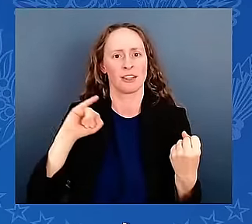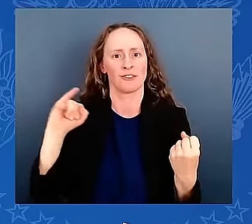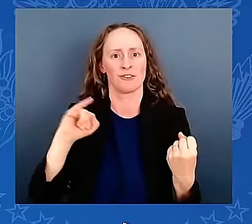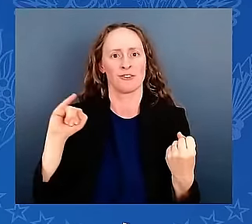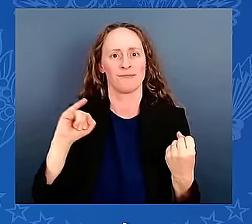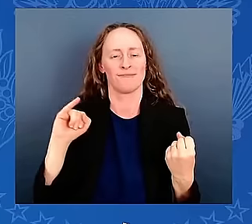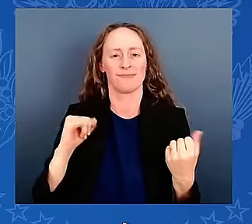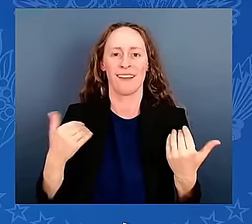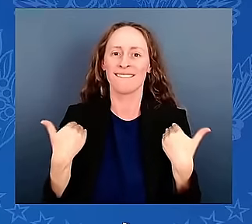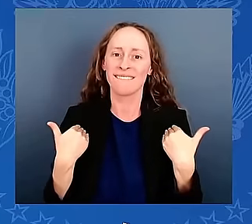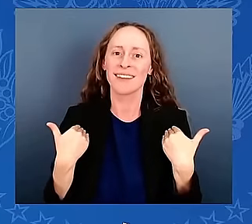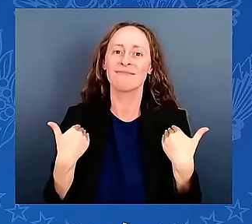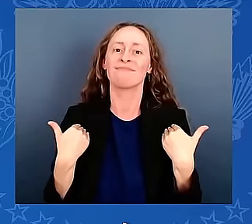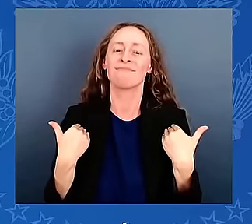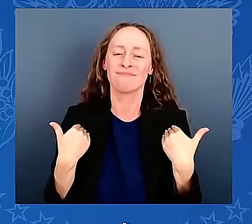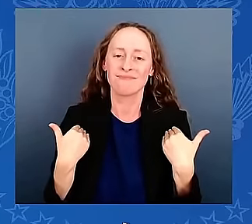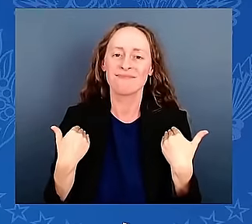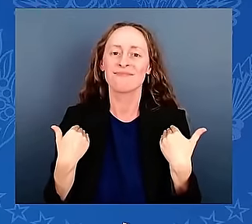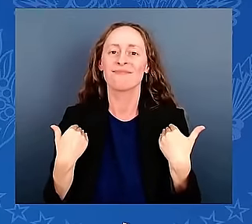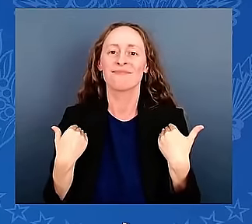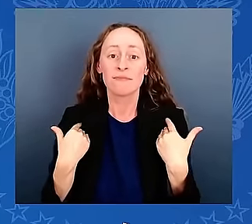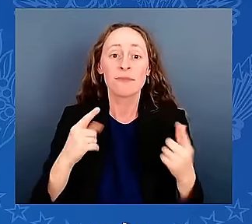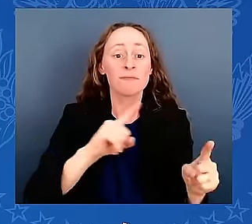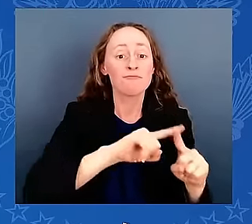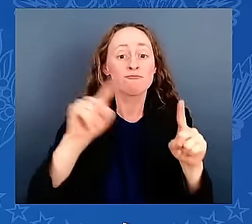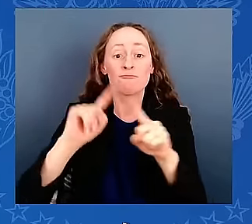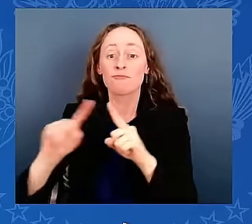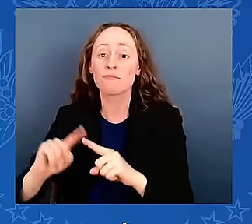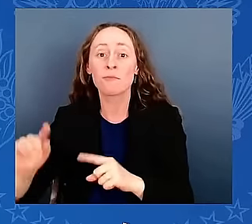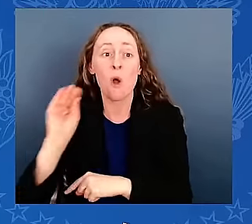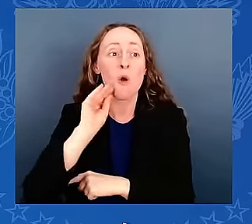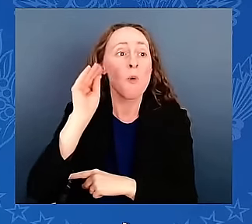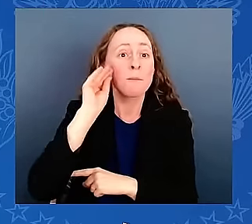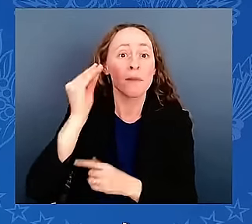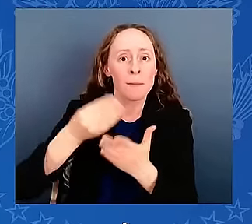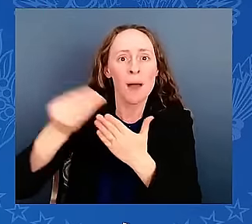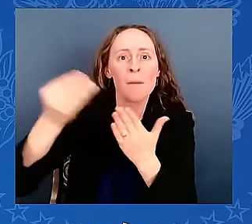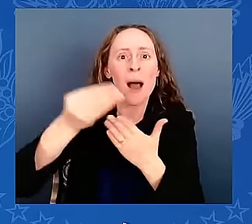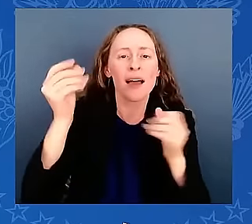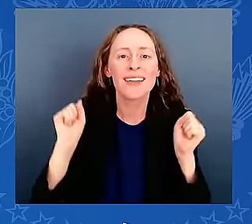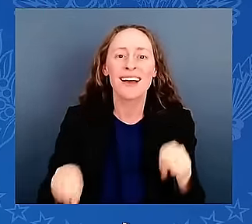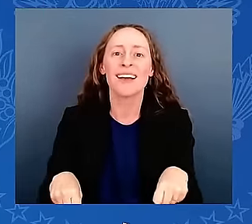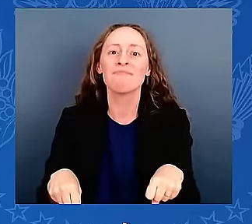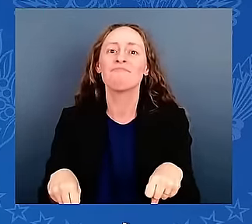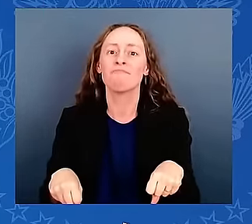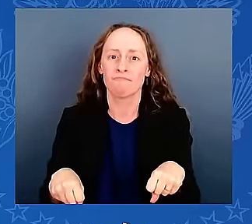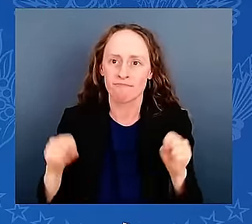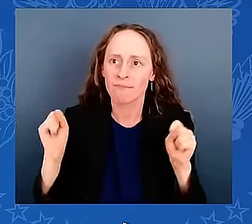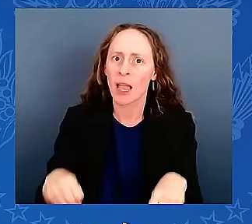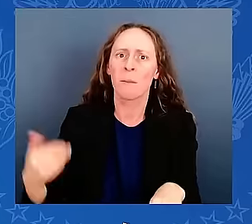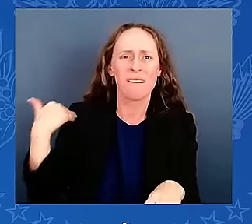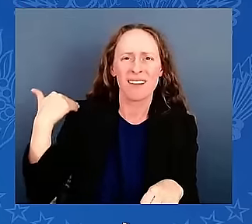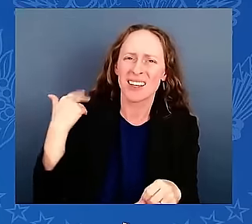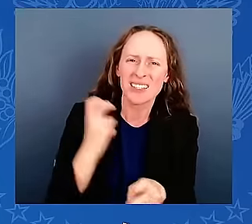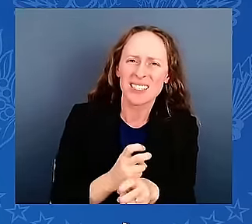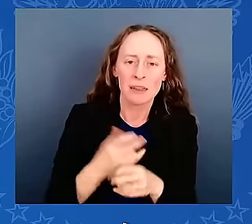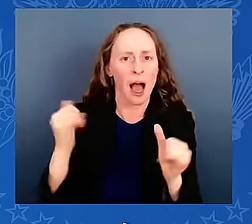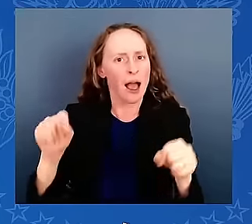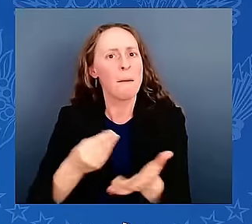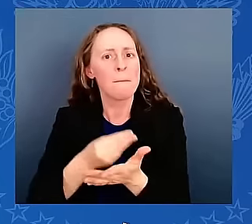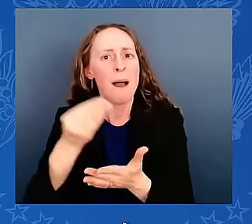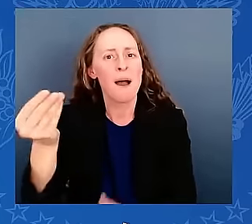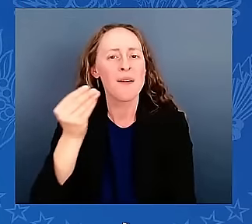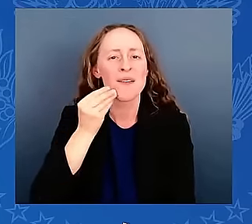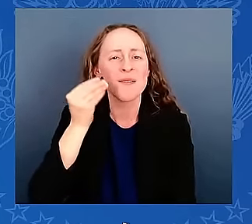home ownership within reach. How do you generate generational wealth, no matter what community you're from? I know how we did it when everything